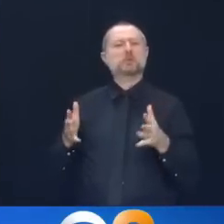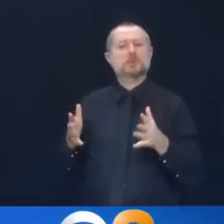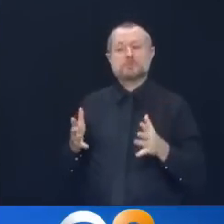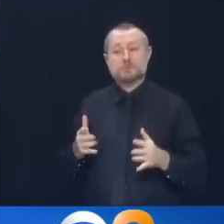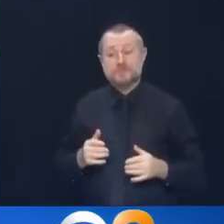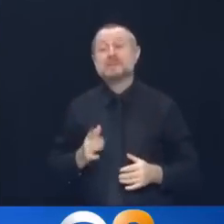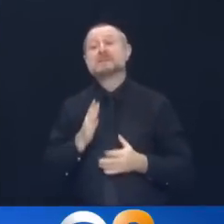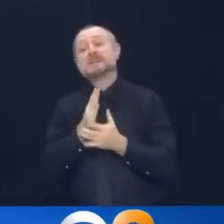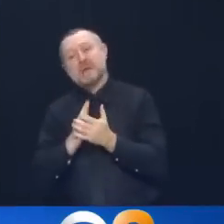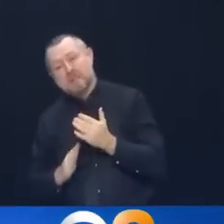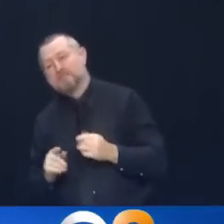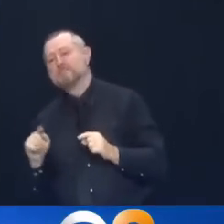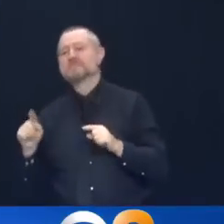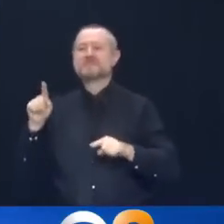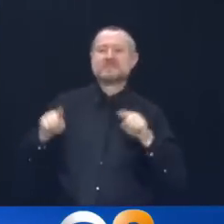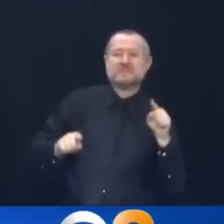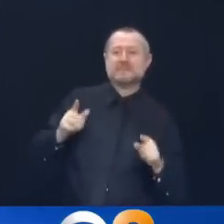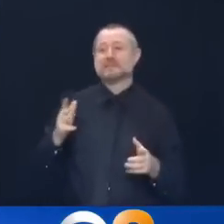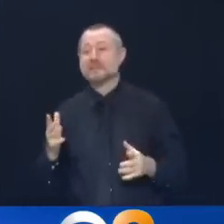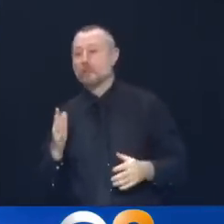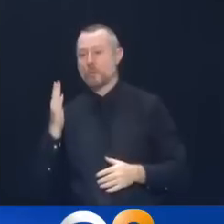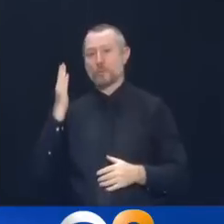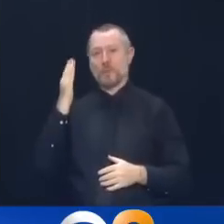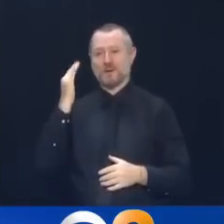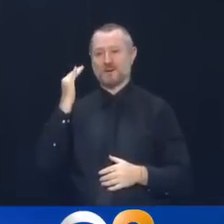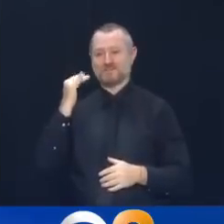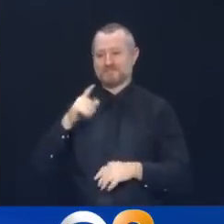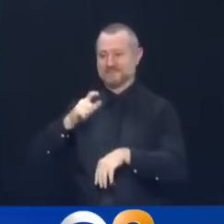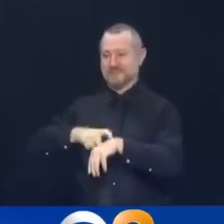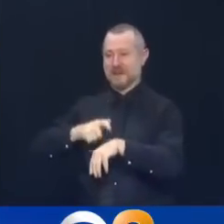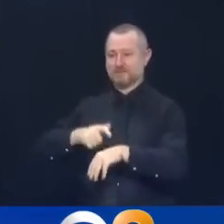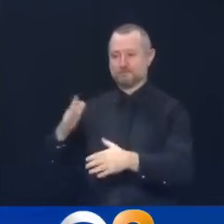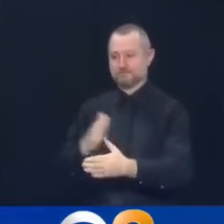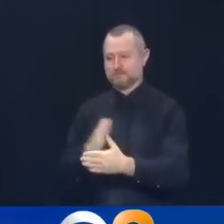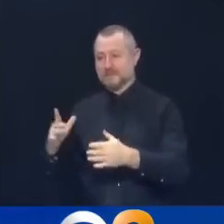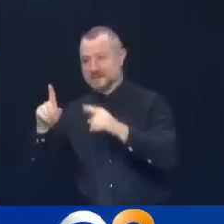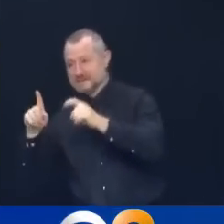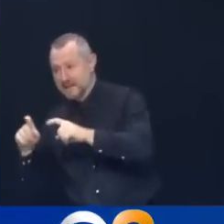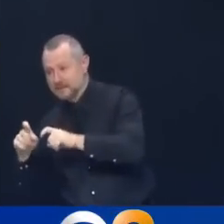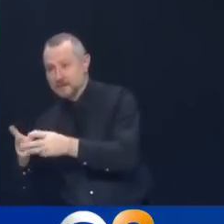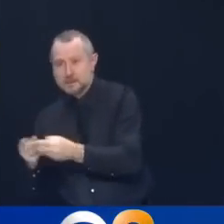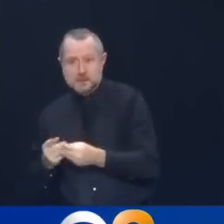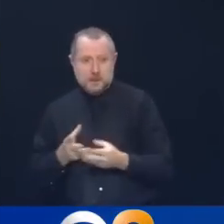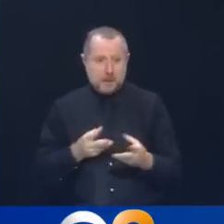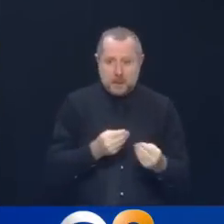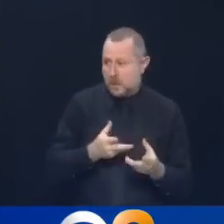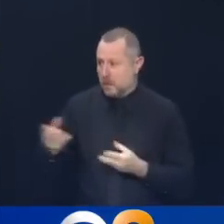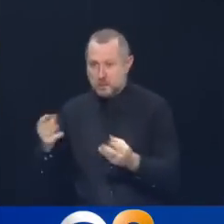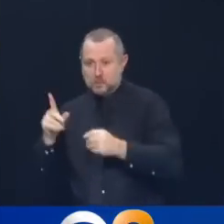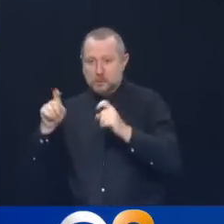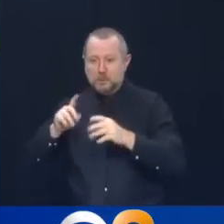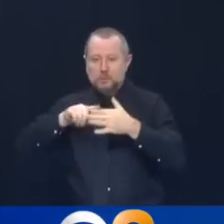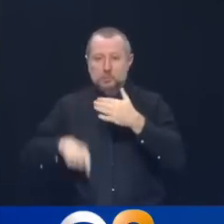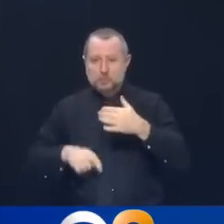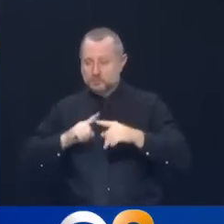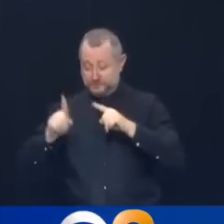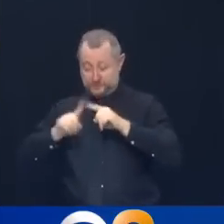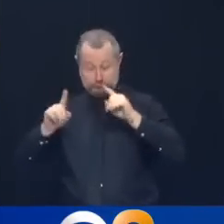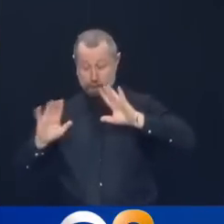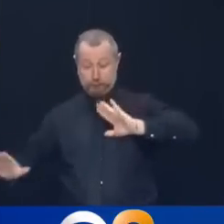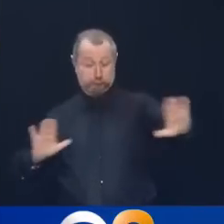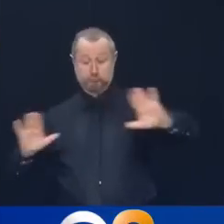numbers, which is due to the timing of the numbers, which is complex, but it's really